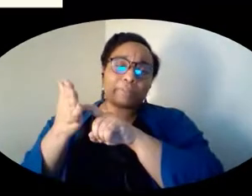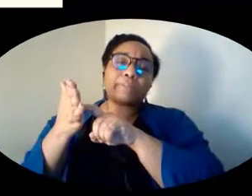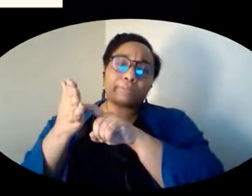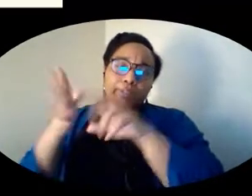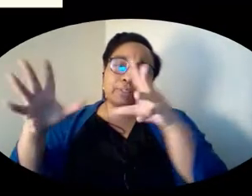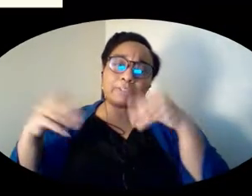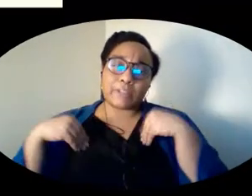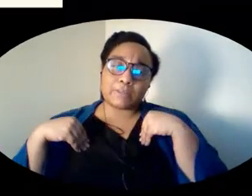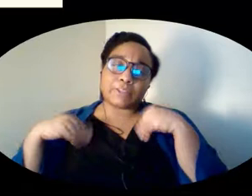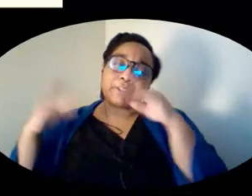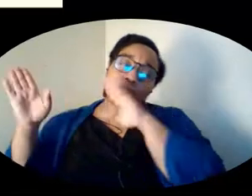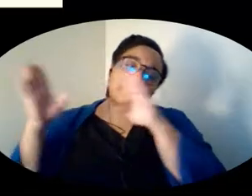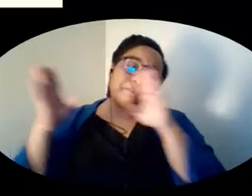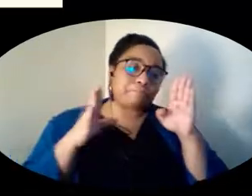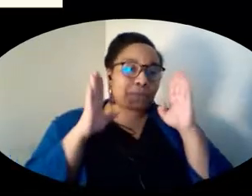your attention back.